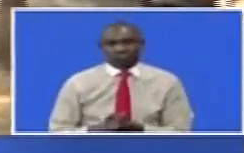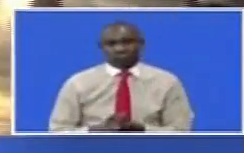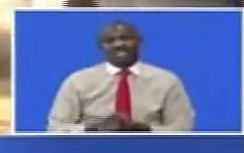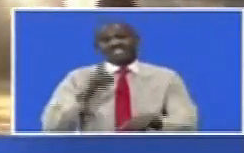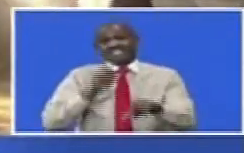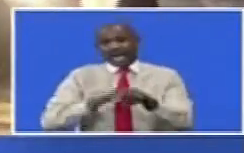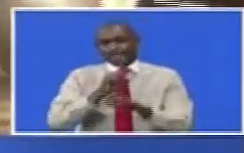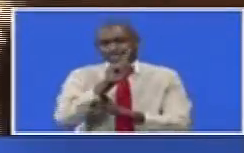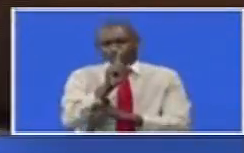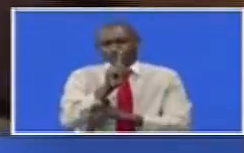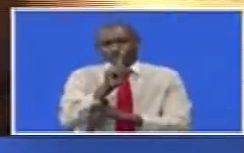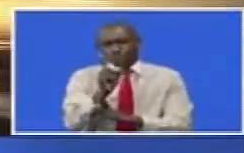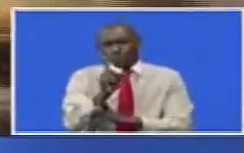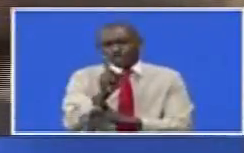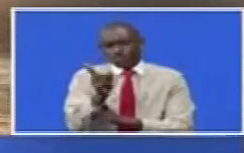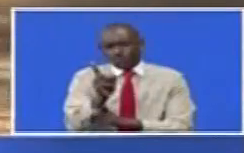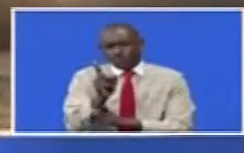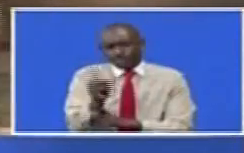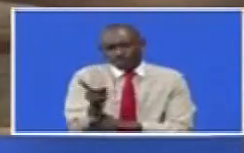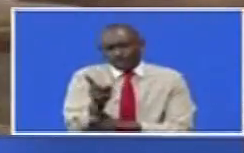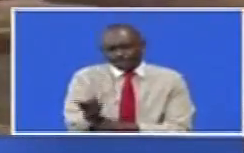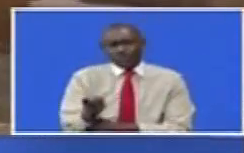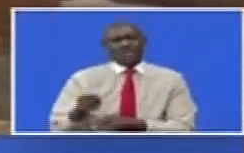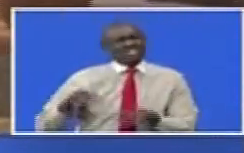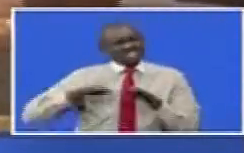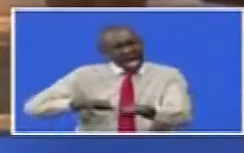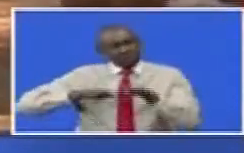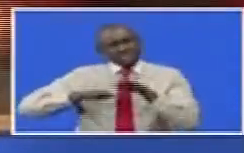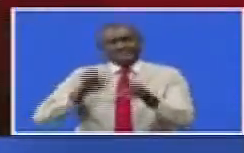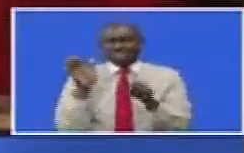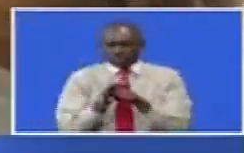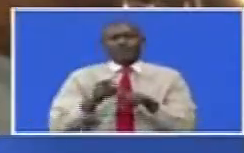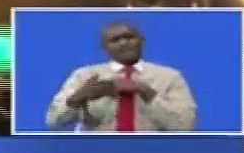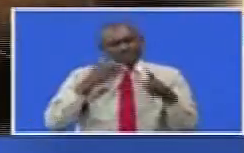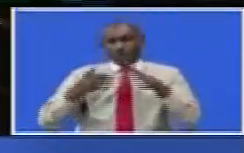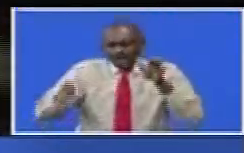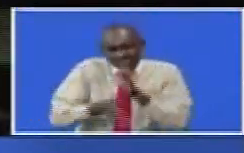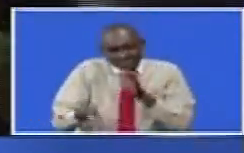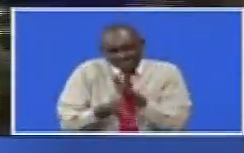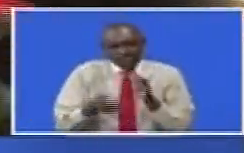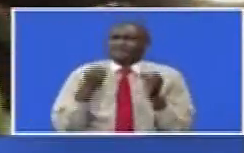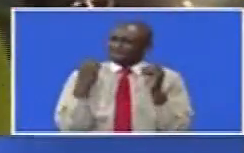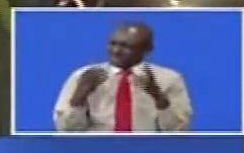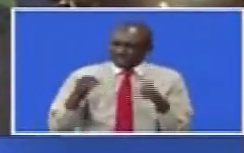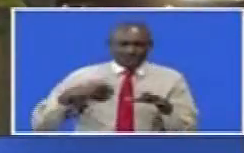As the clock ticks to midnight, heavy traffic is experienced in Mombasa-Malindi Highway.